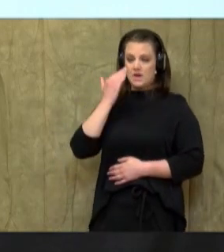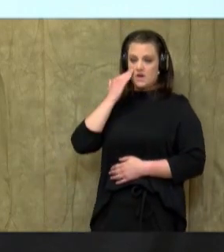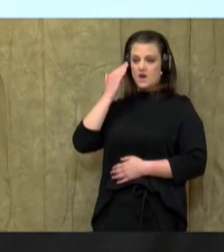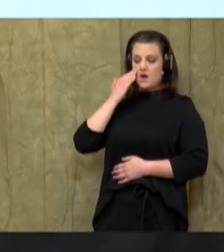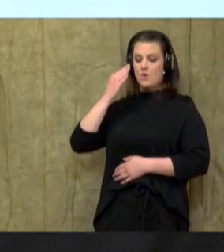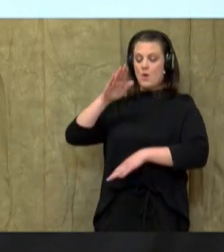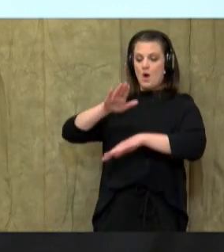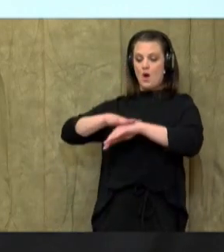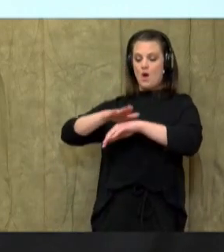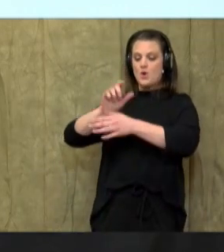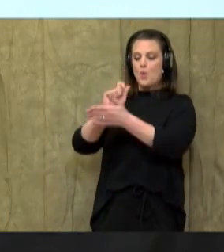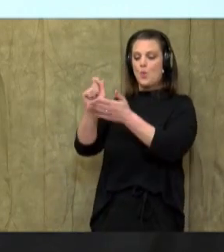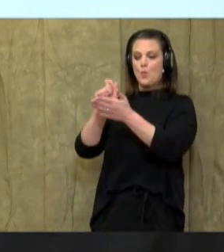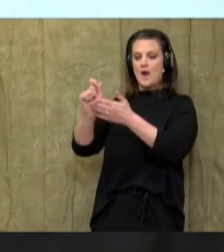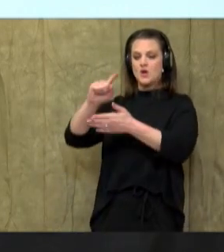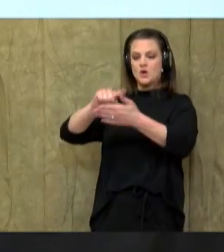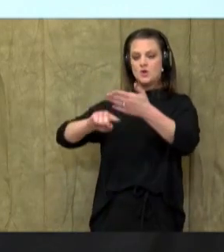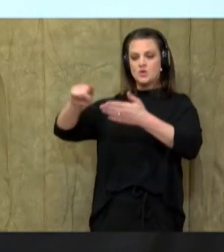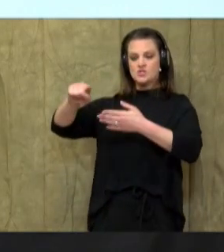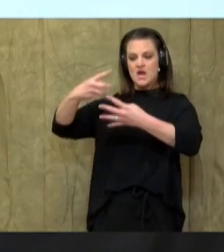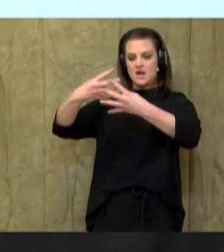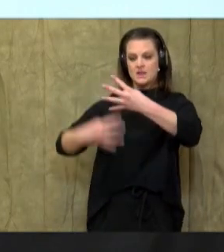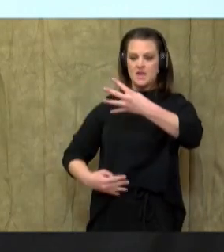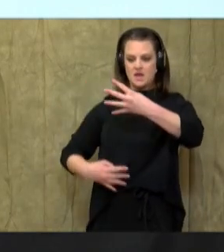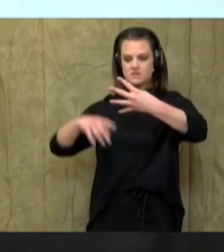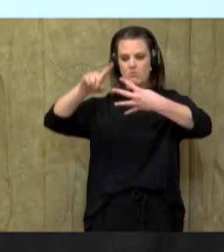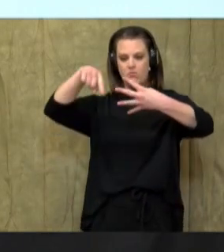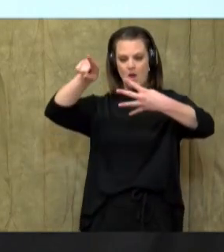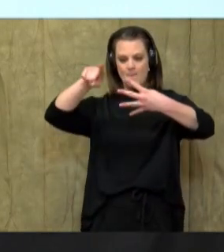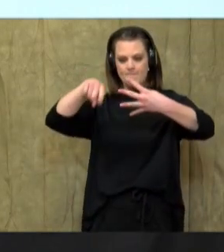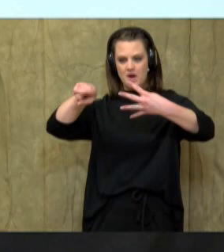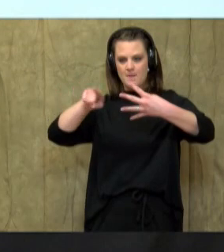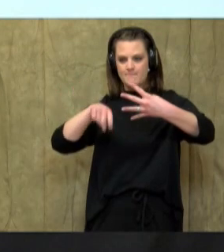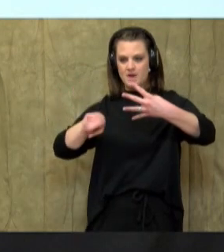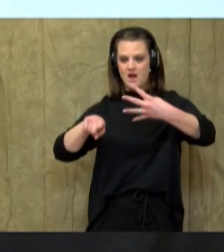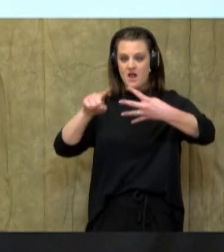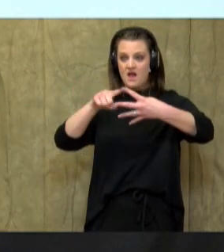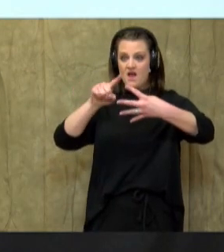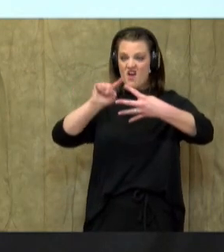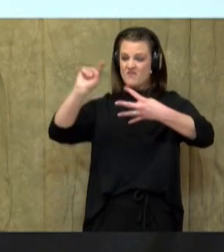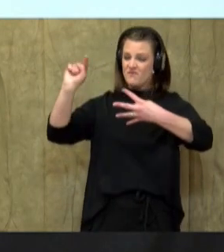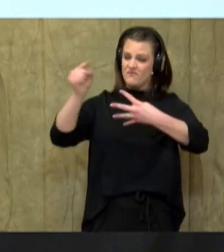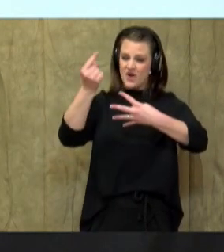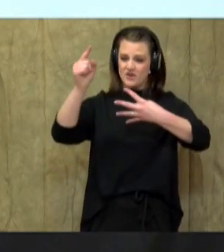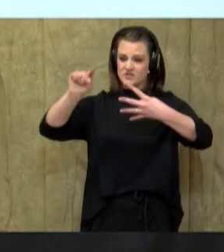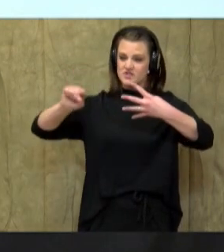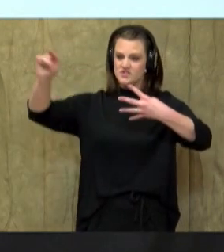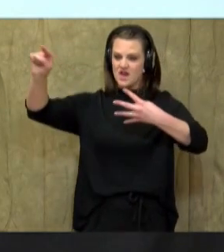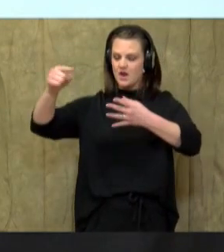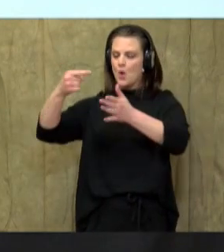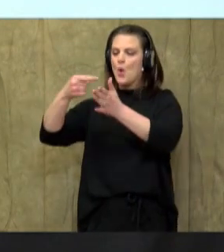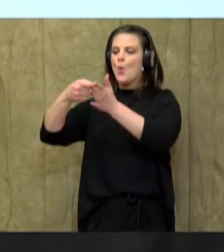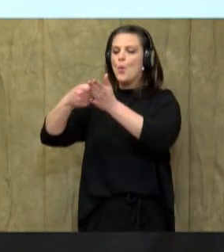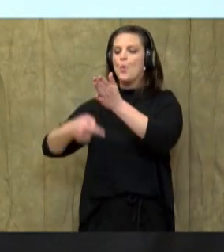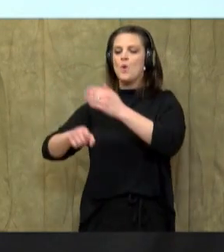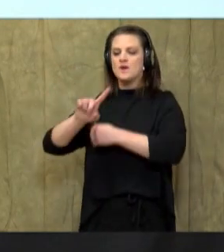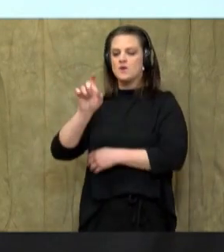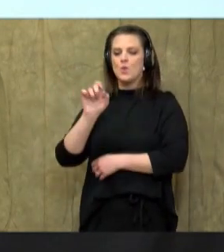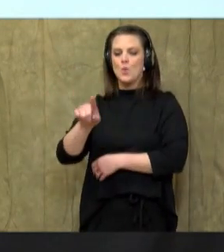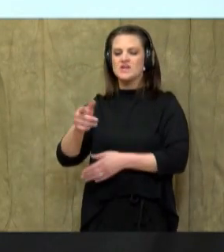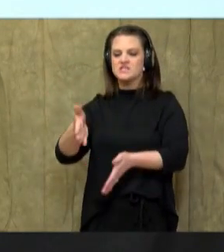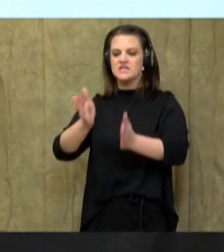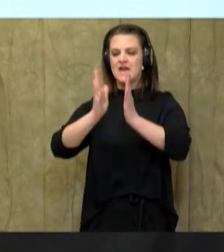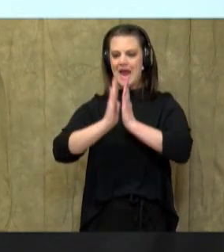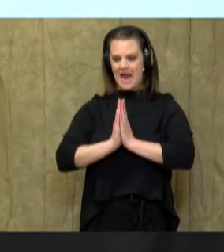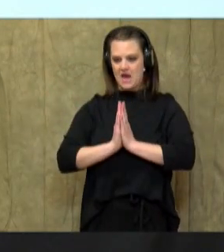writer's checklist is to make sure that we know what is being asked so that we answer all parts of the writing